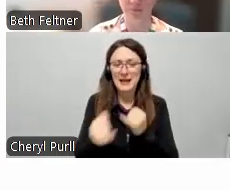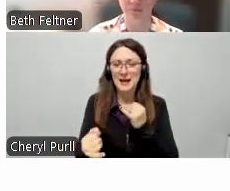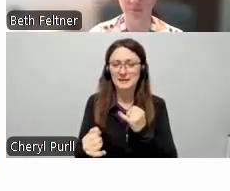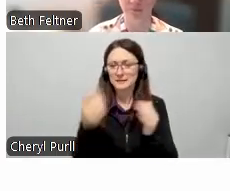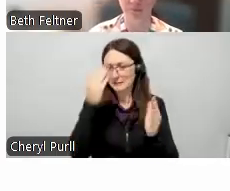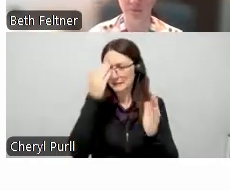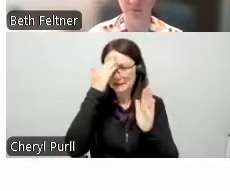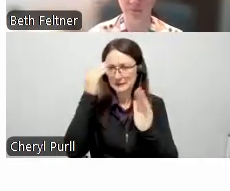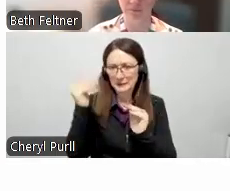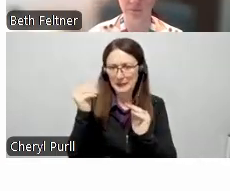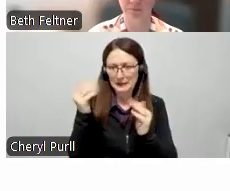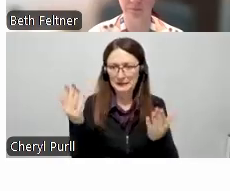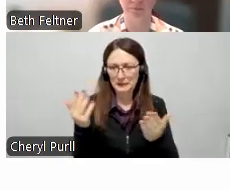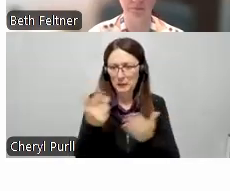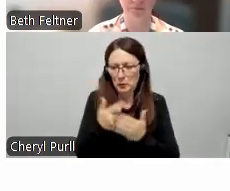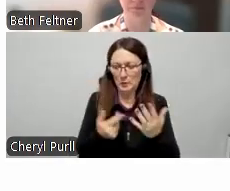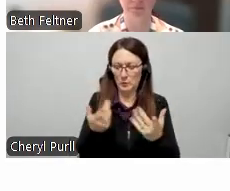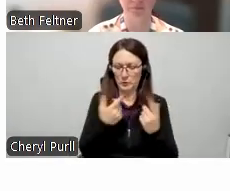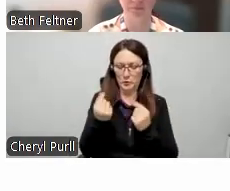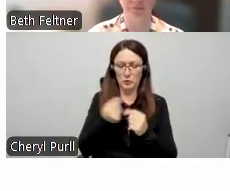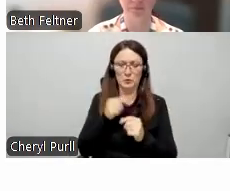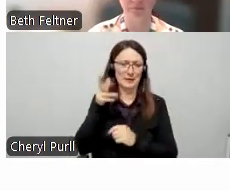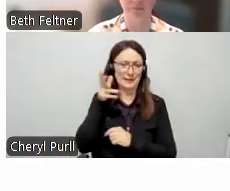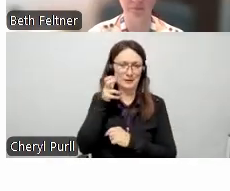expect at a hearing assessment.